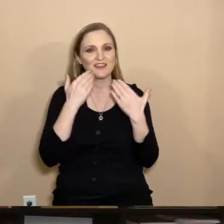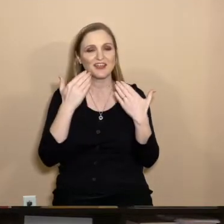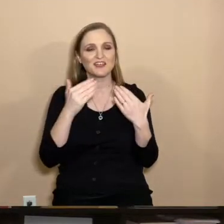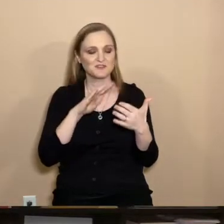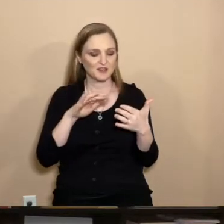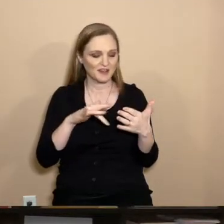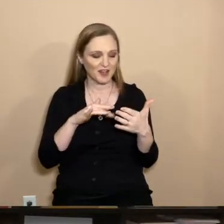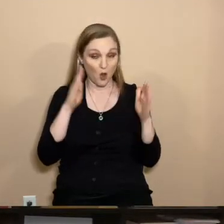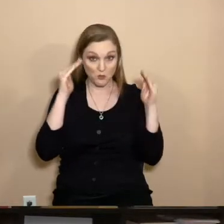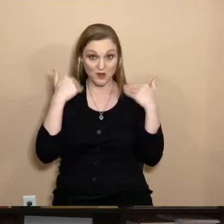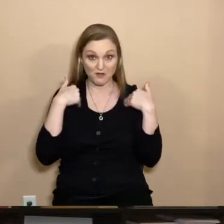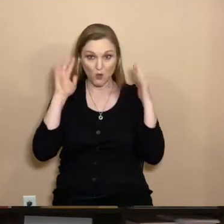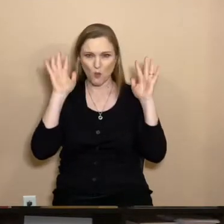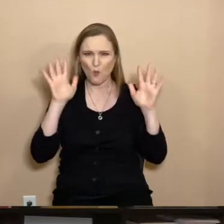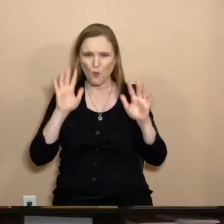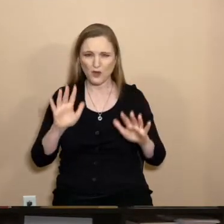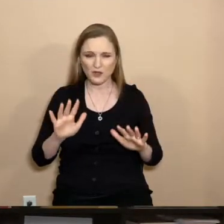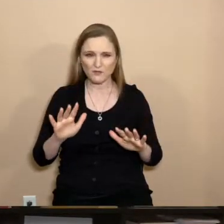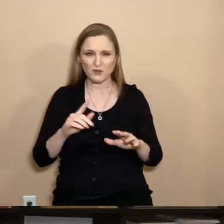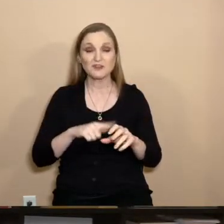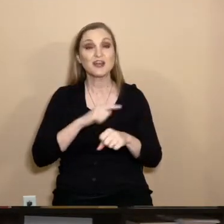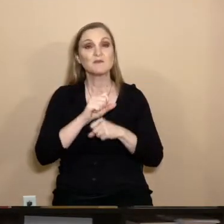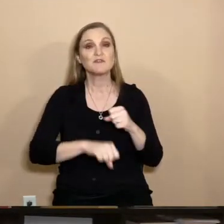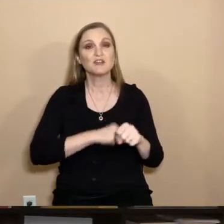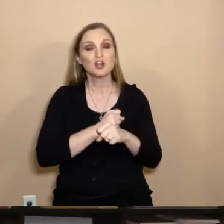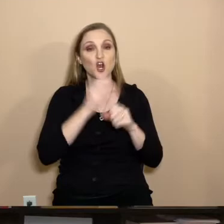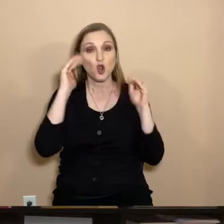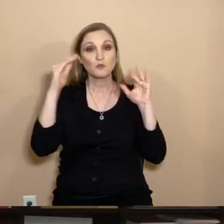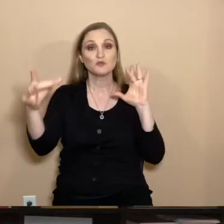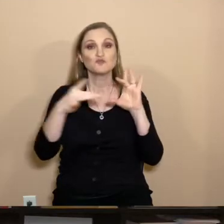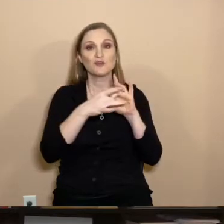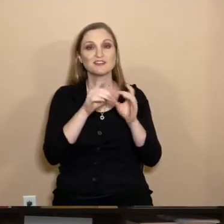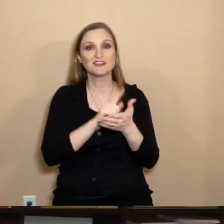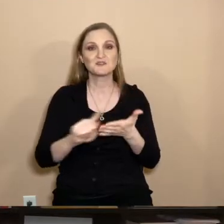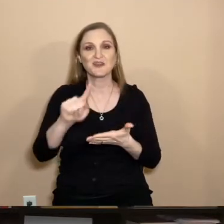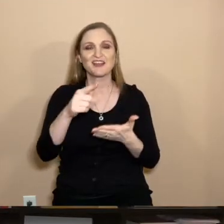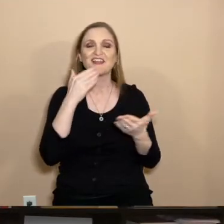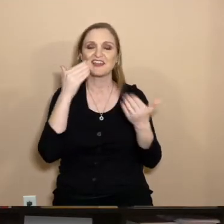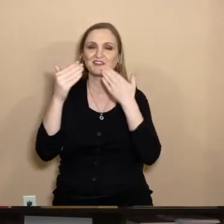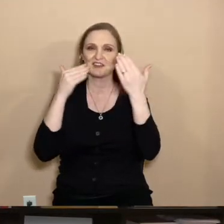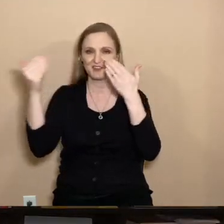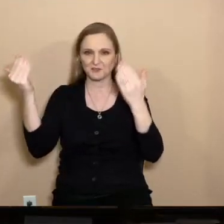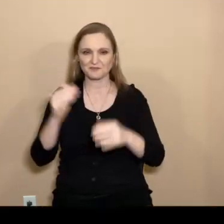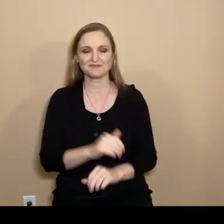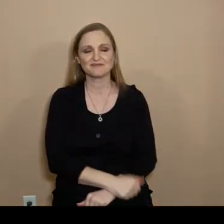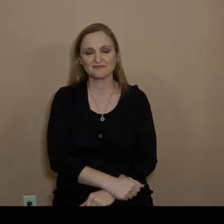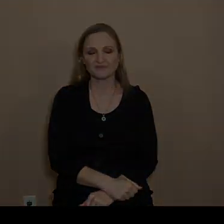hope you're having a wonderful holiday season, and I hope that you will join us next week. Thank you all very much.